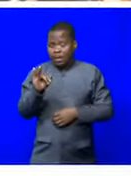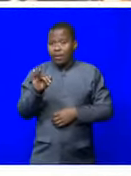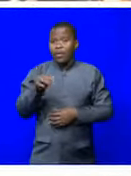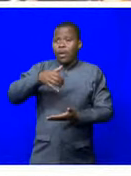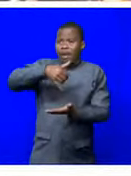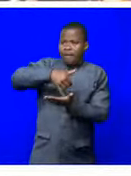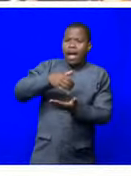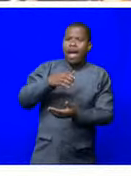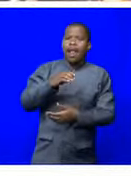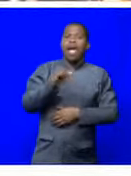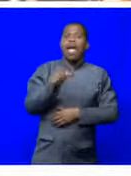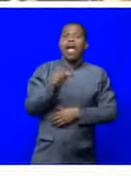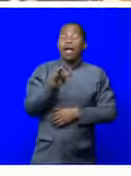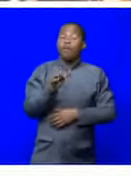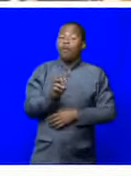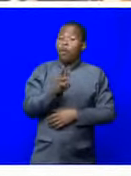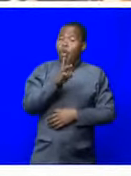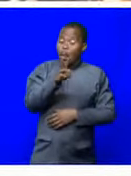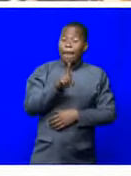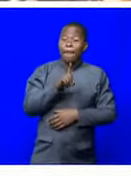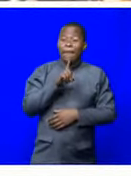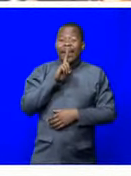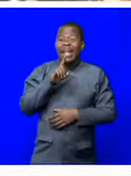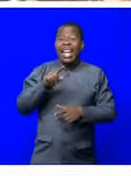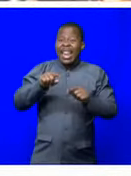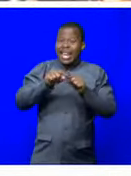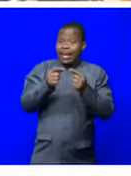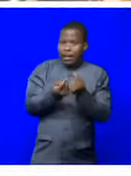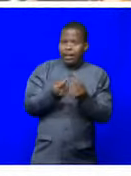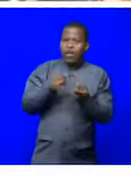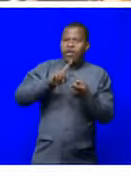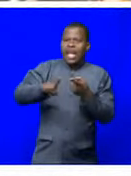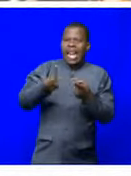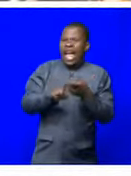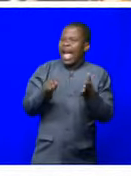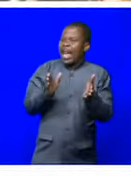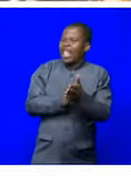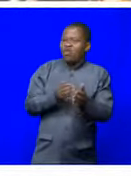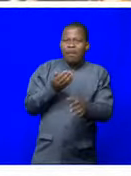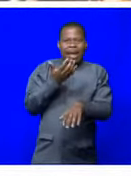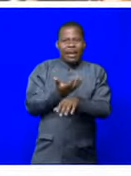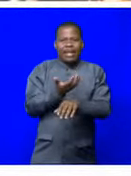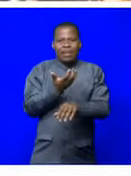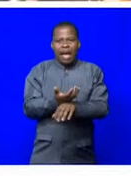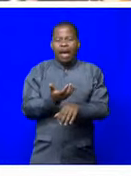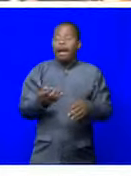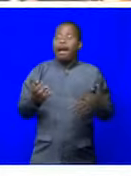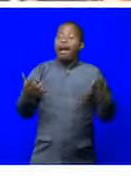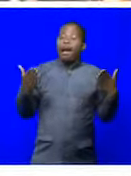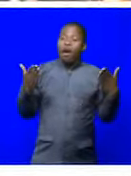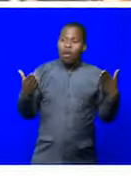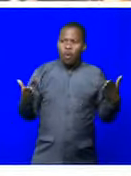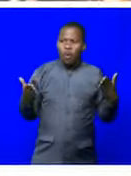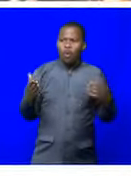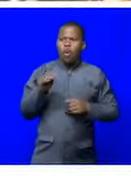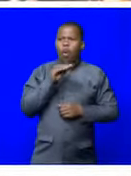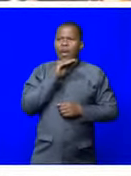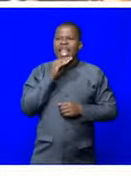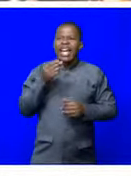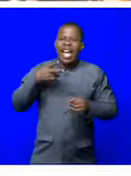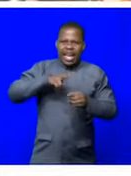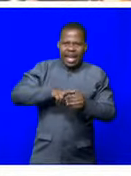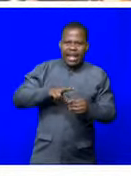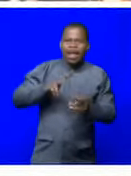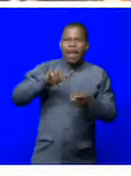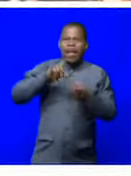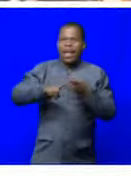lingulamanye amacembu labe lukhuni ukudlala nawo, solo baqalile ukudlala eAfrika, kungako badlali